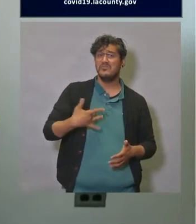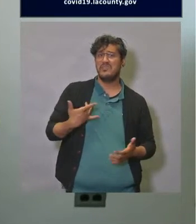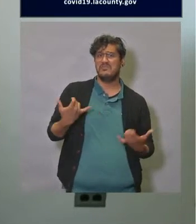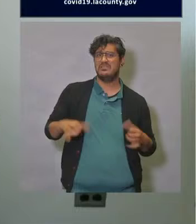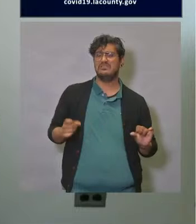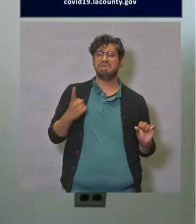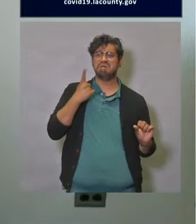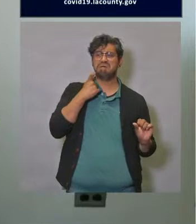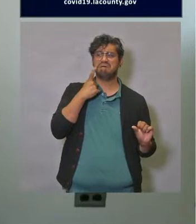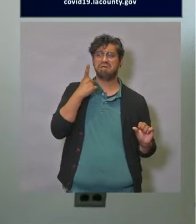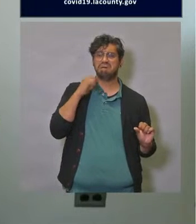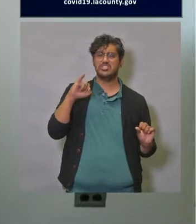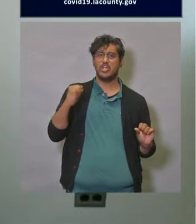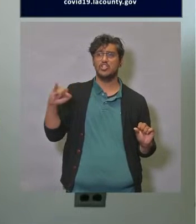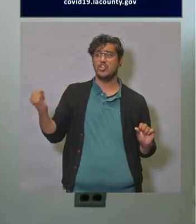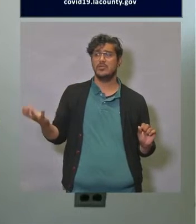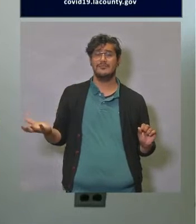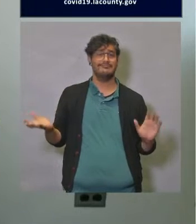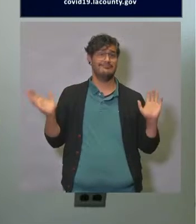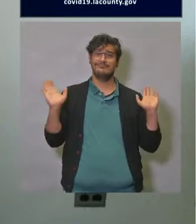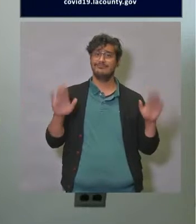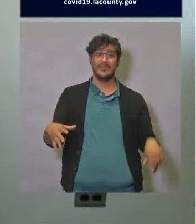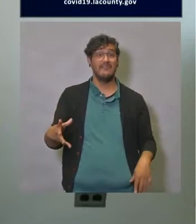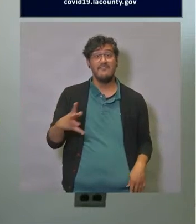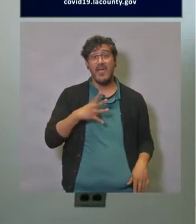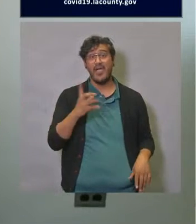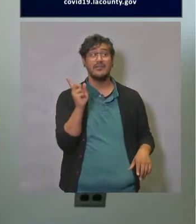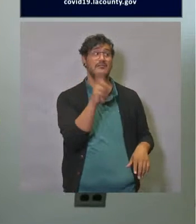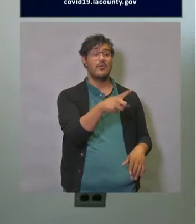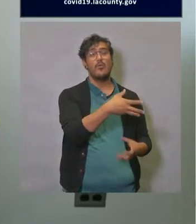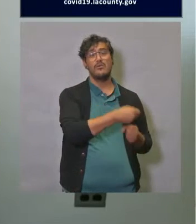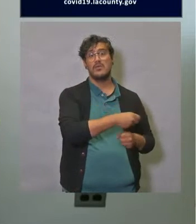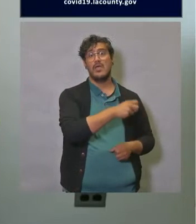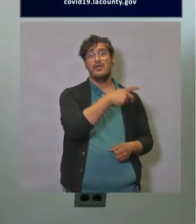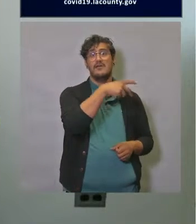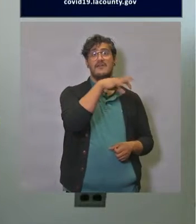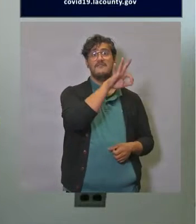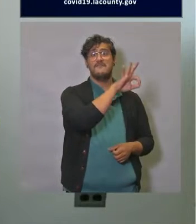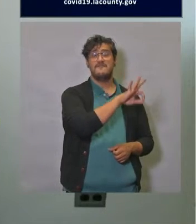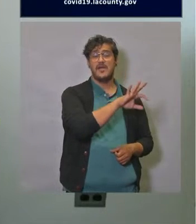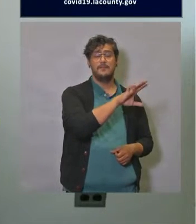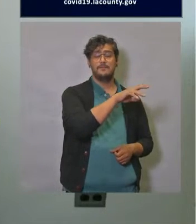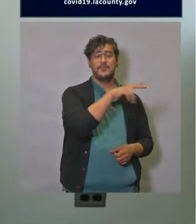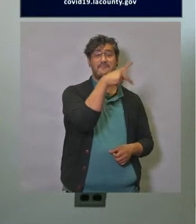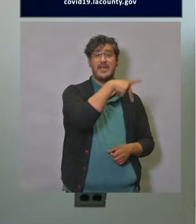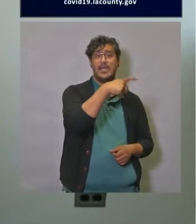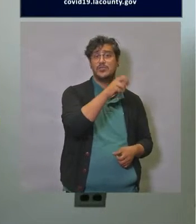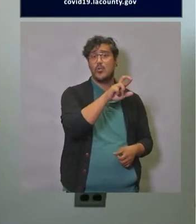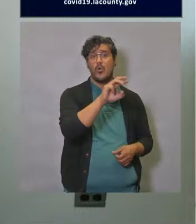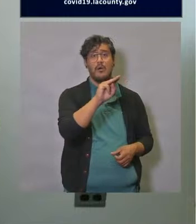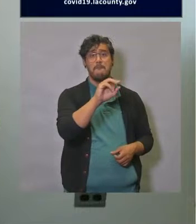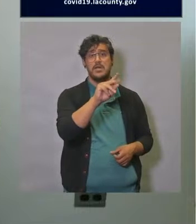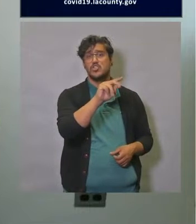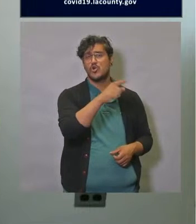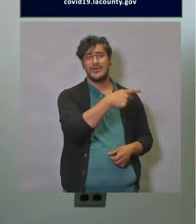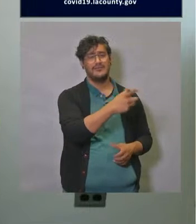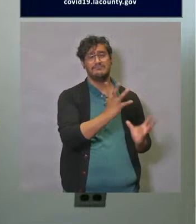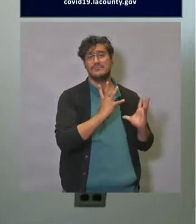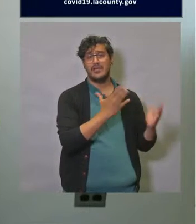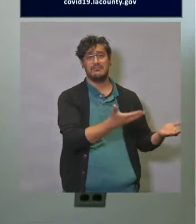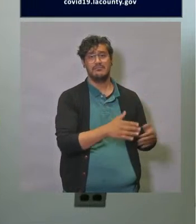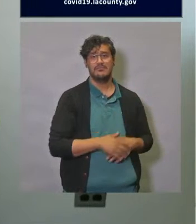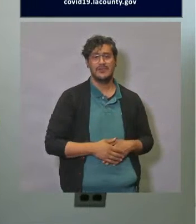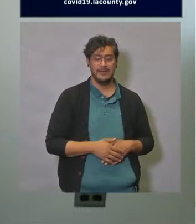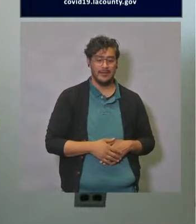Johnson, please go ahead and find a site where you can get either the Pfizer or Moderna vaccine. I think the question